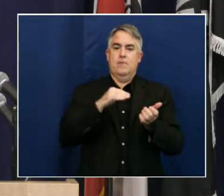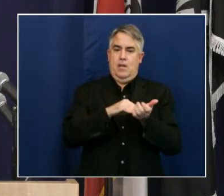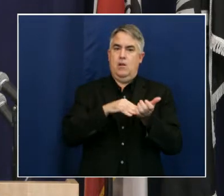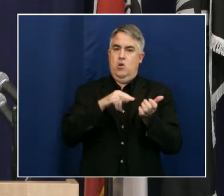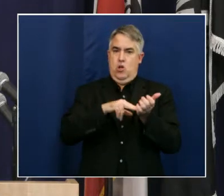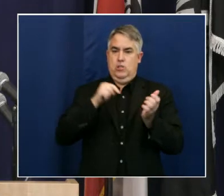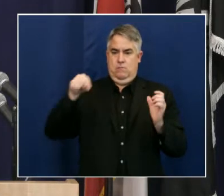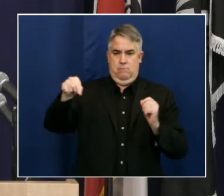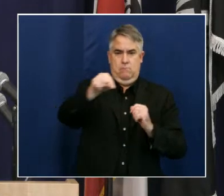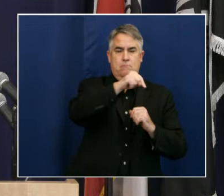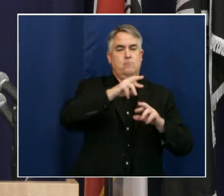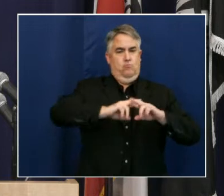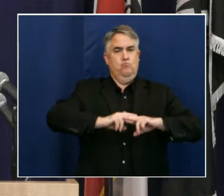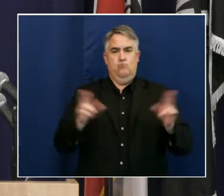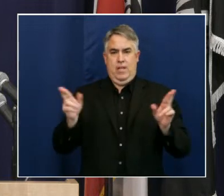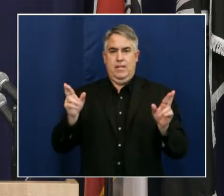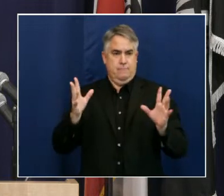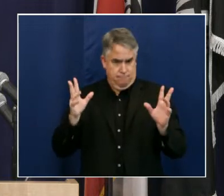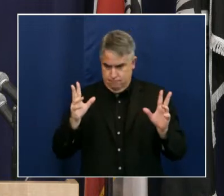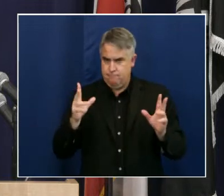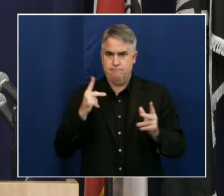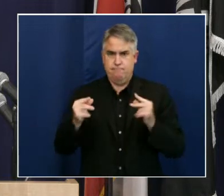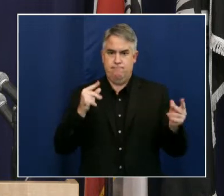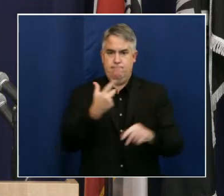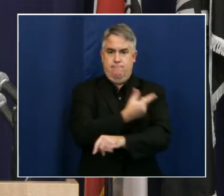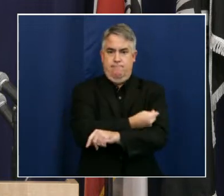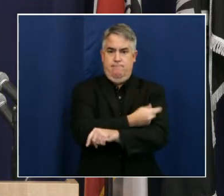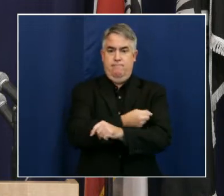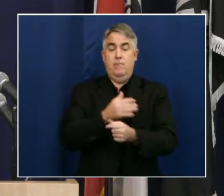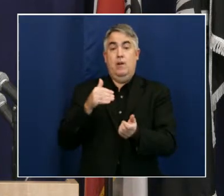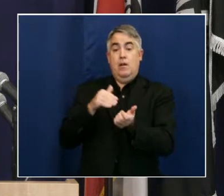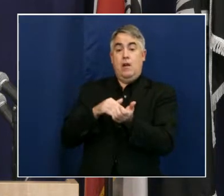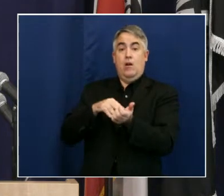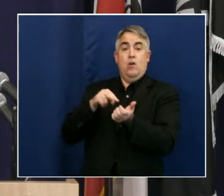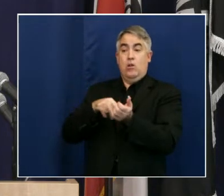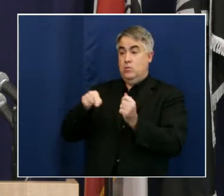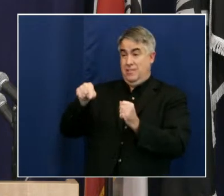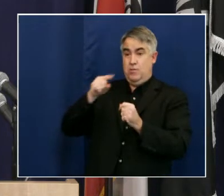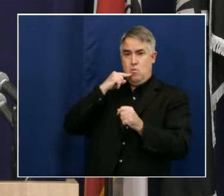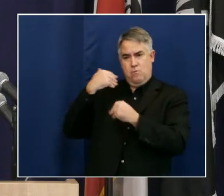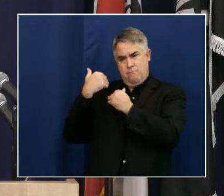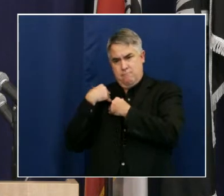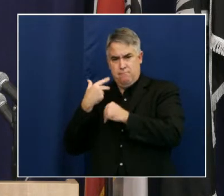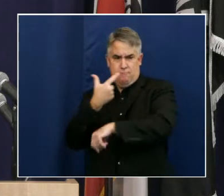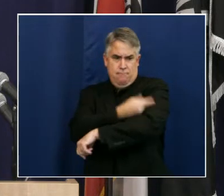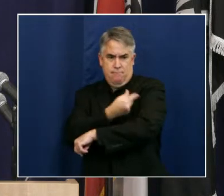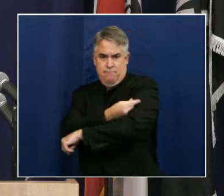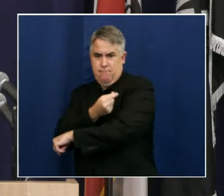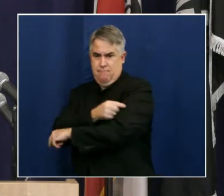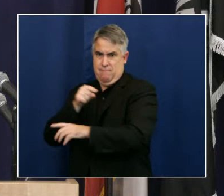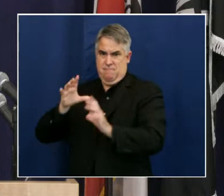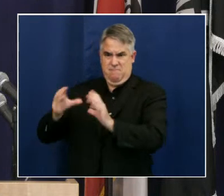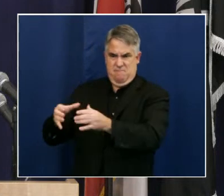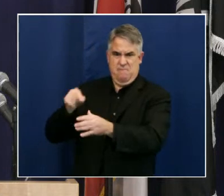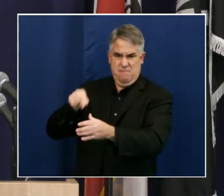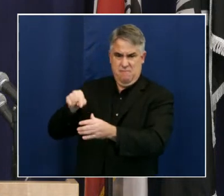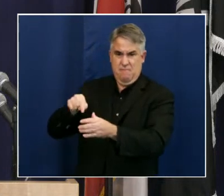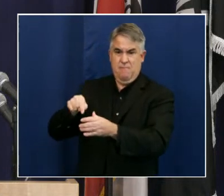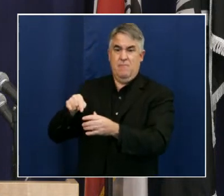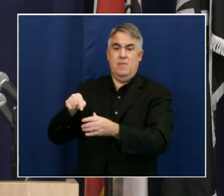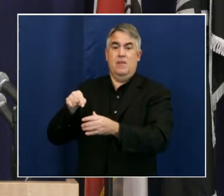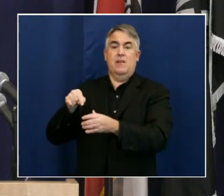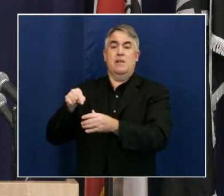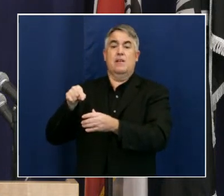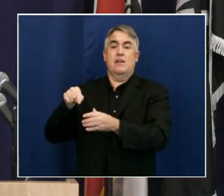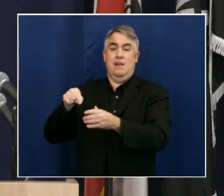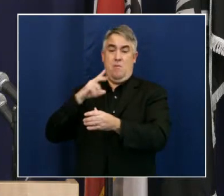expand that to seniors 65 and older, but we have not finished our healthcare workers, and we're going to continue to work through those. Our